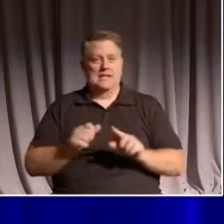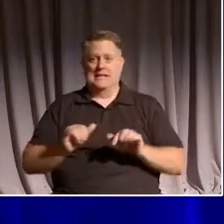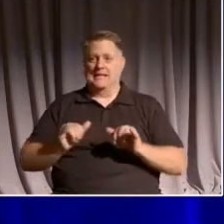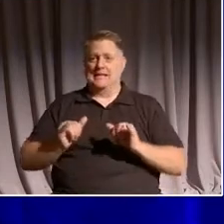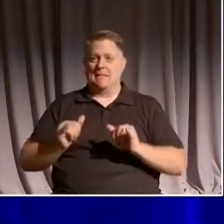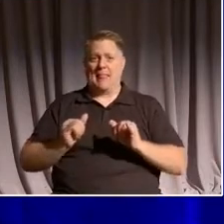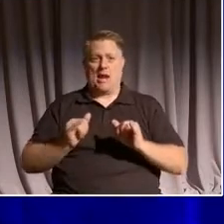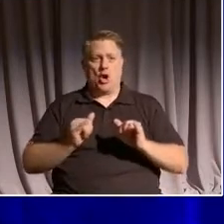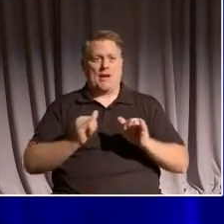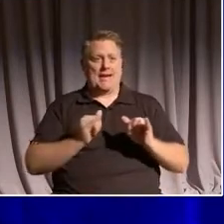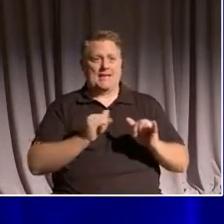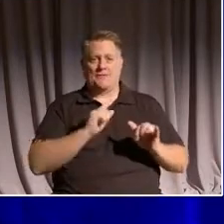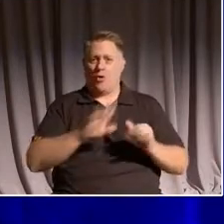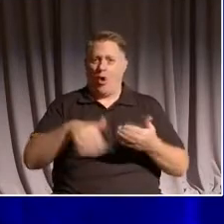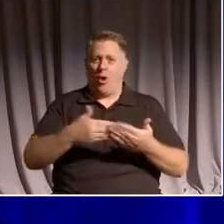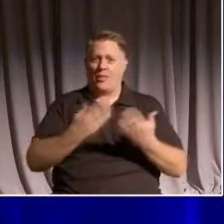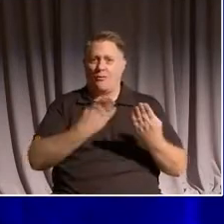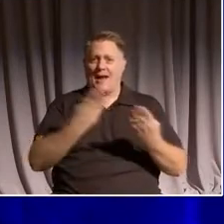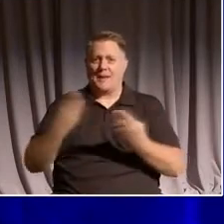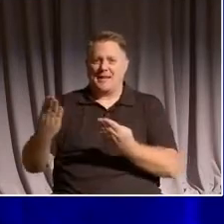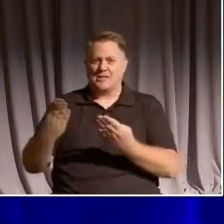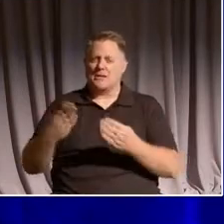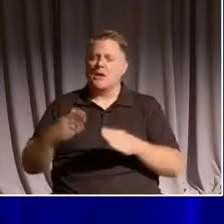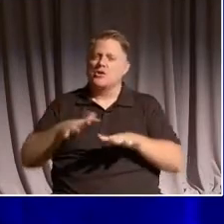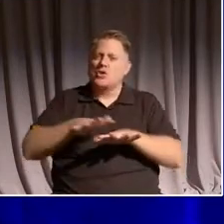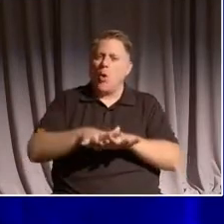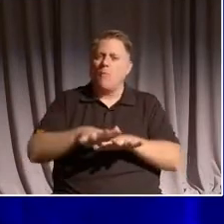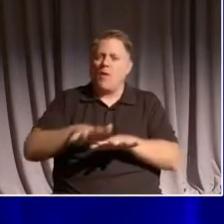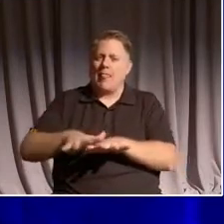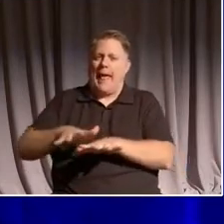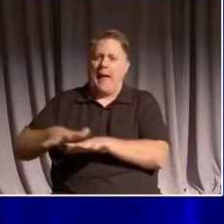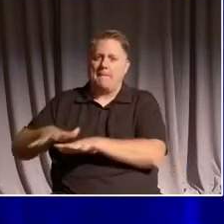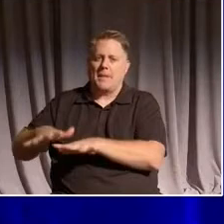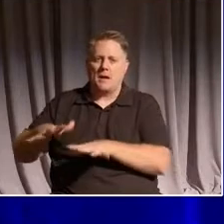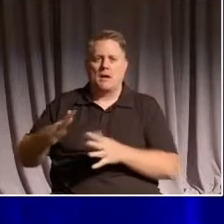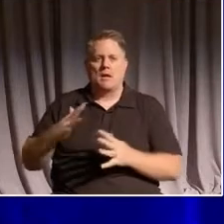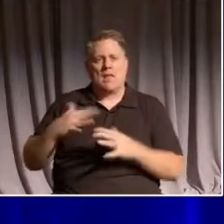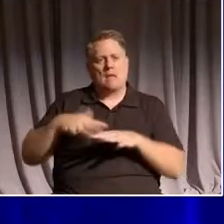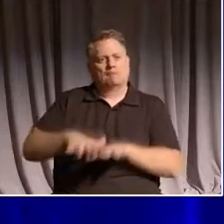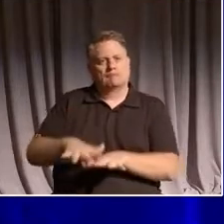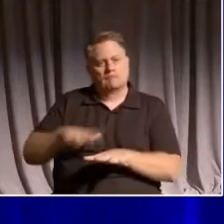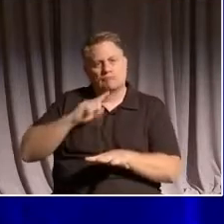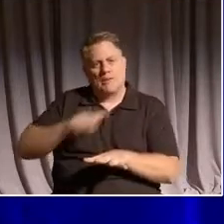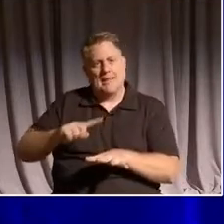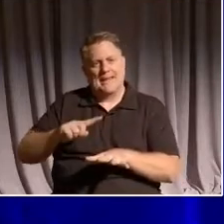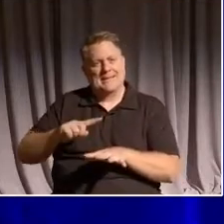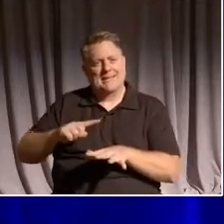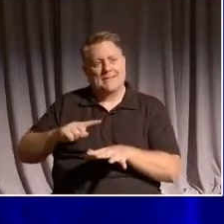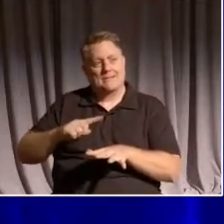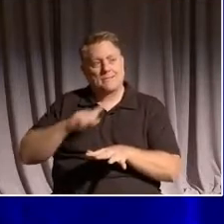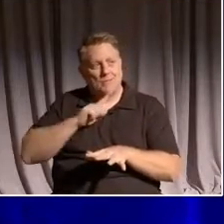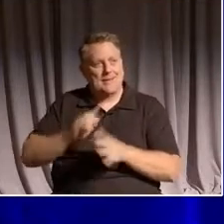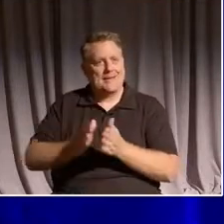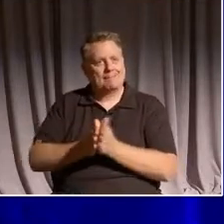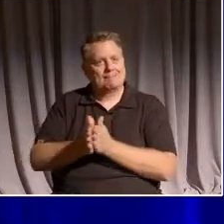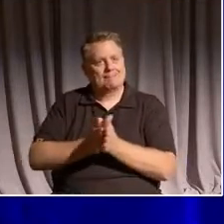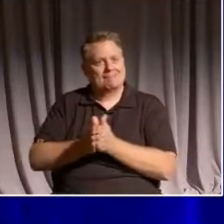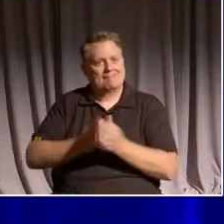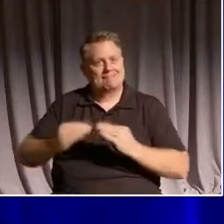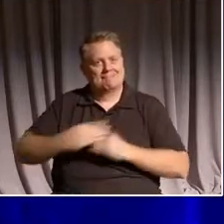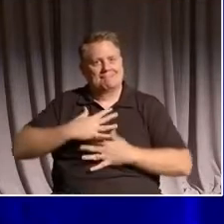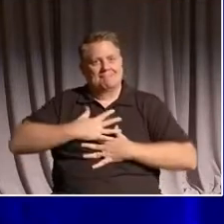in the recommendations and that there's so much overlap. And that just is encouraging to me, because if we've got so